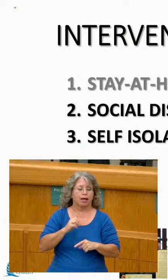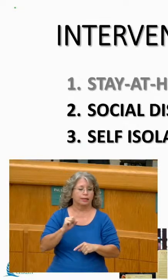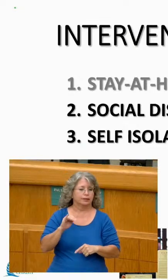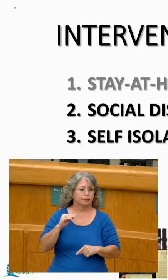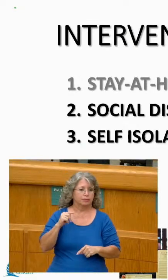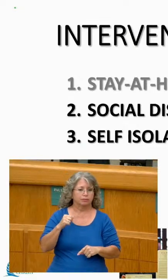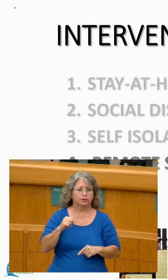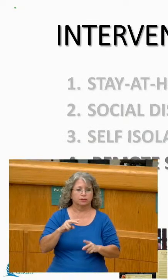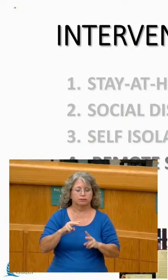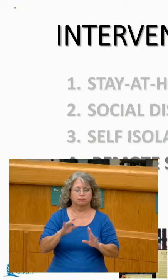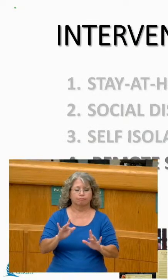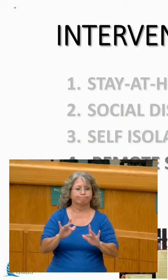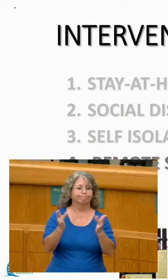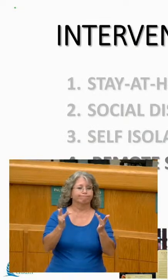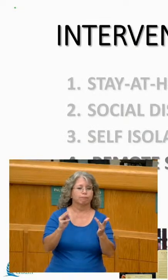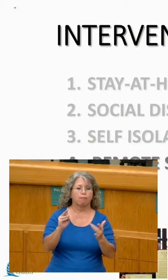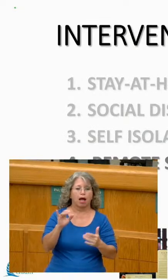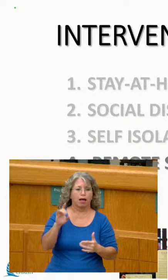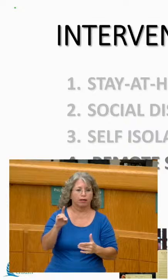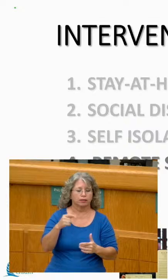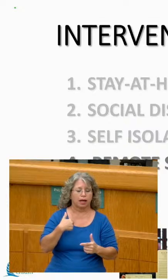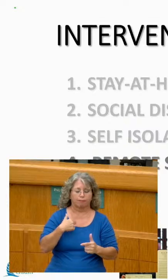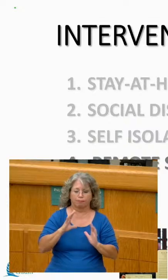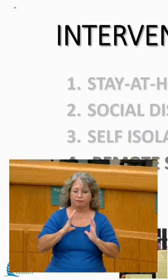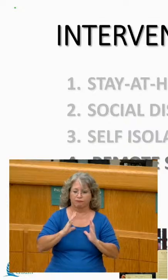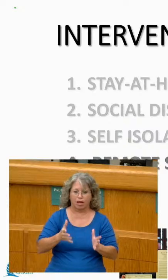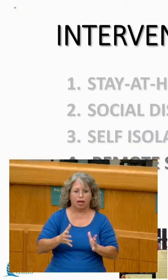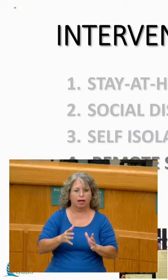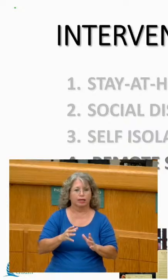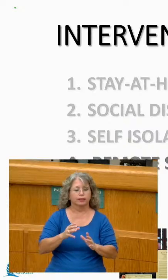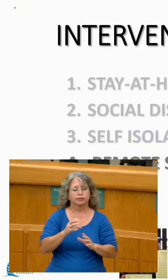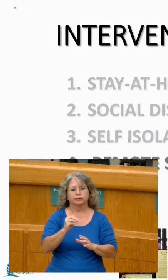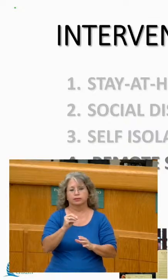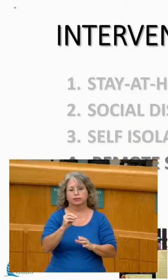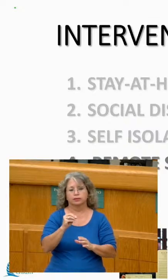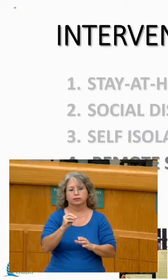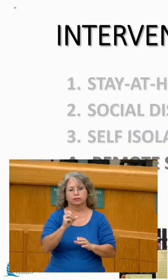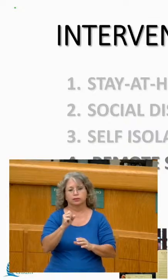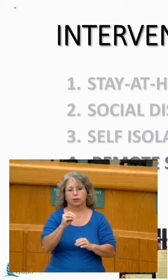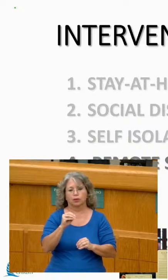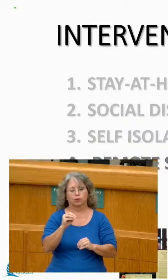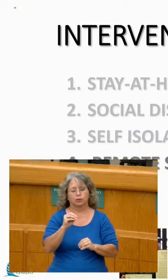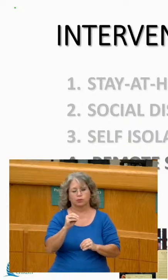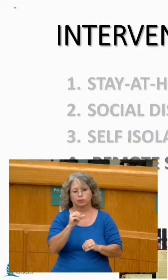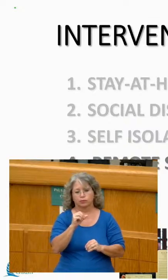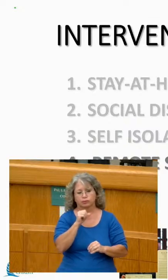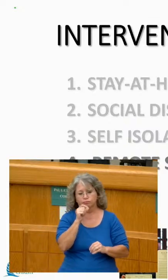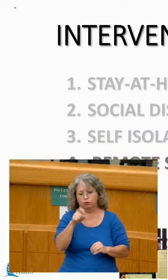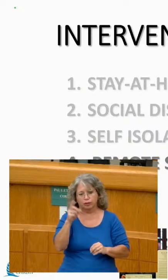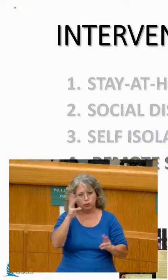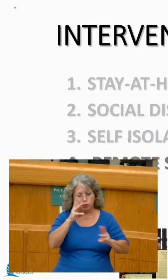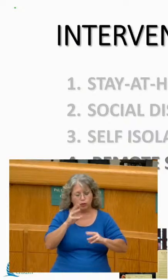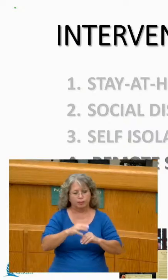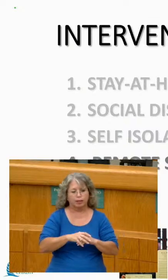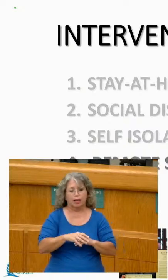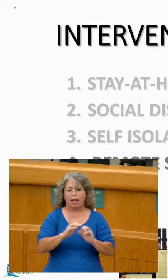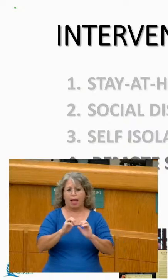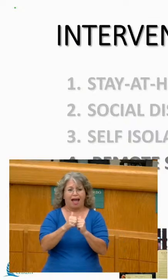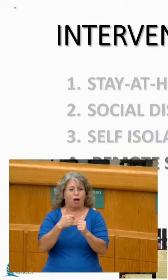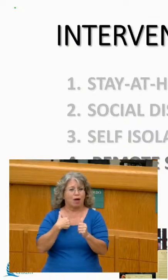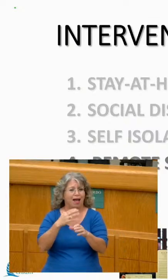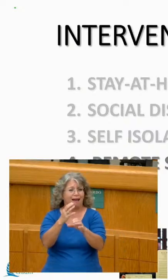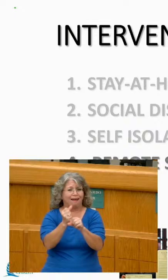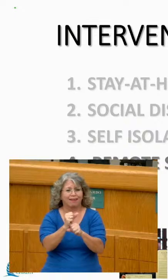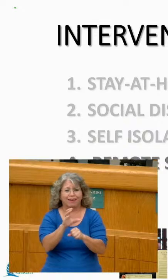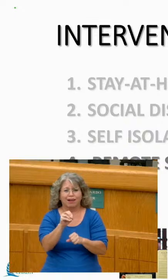fine, so nobody needs to really worry about me. The way that I got COVID was probably one of those ways that